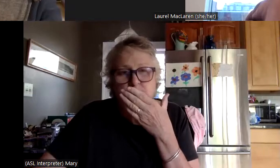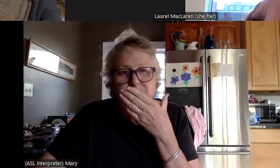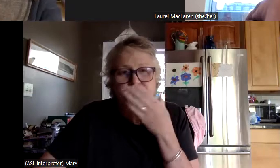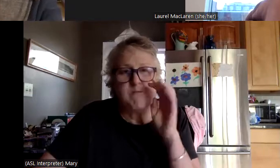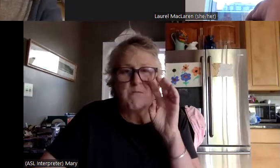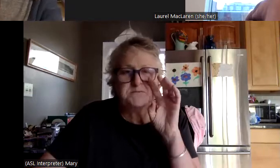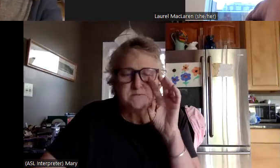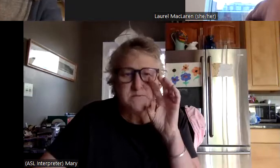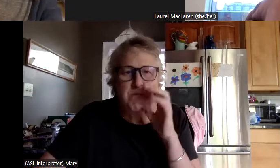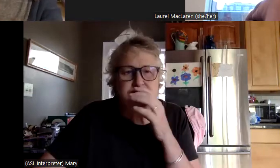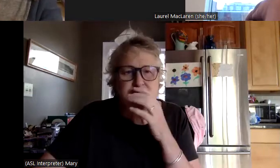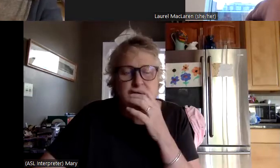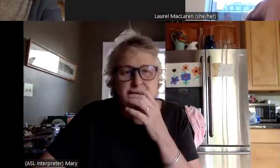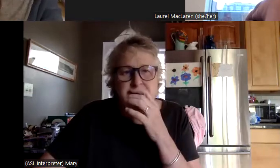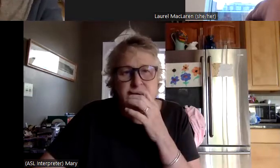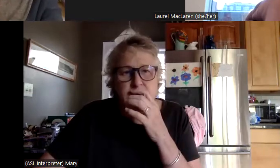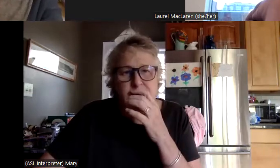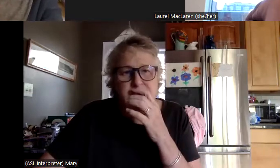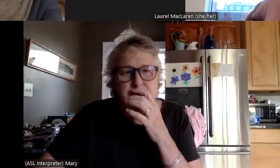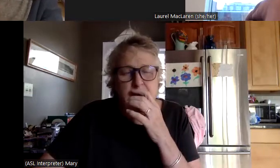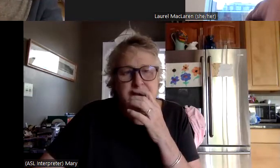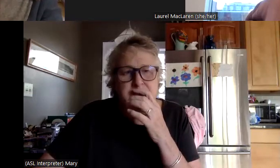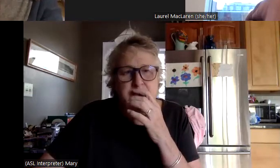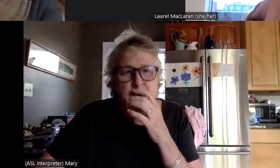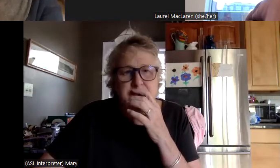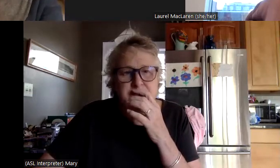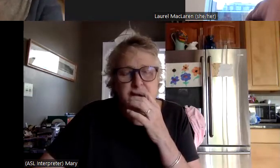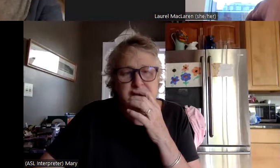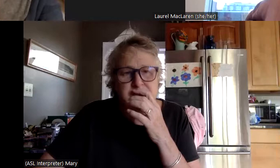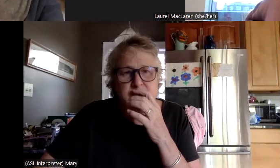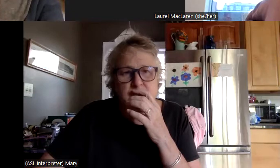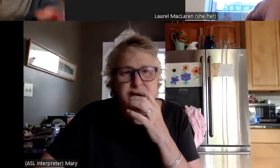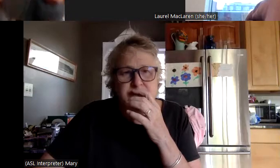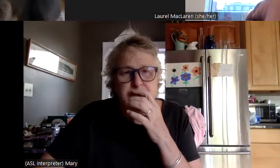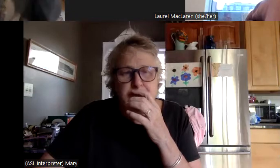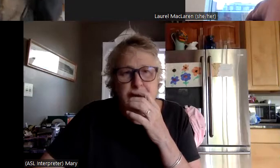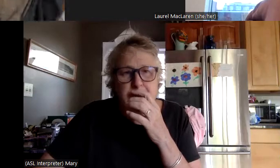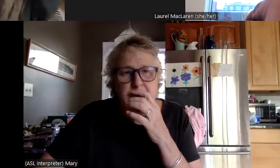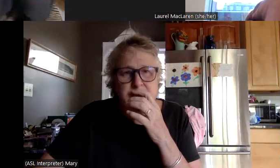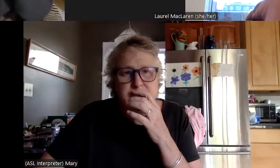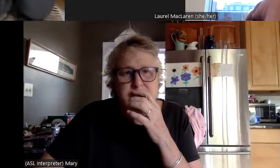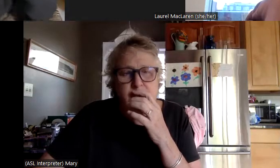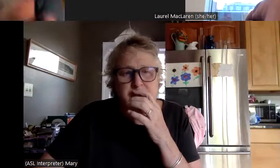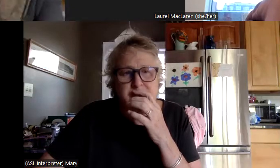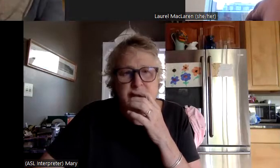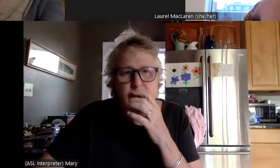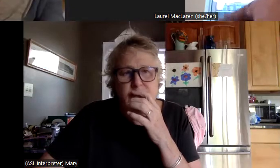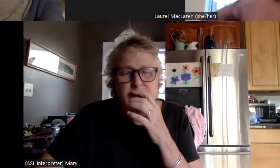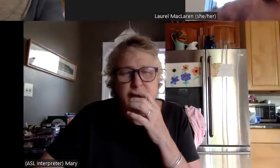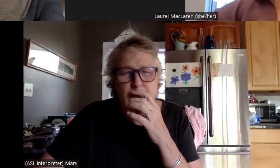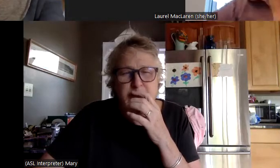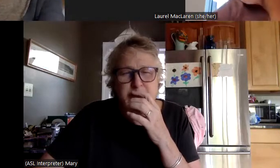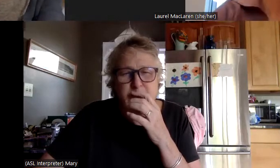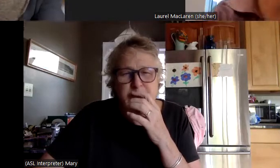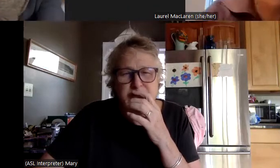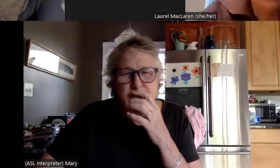a really sweet rumple blanket. Kate has those blankets they're the soft. Mm-hmm. I And got